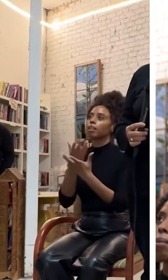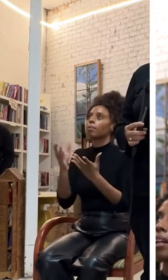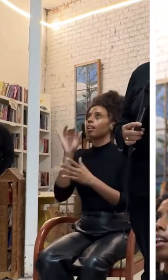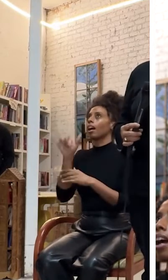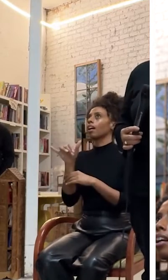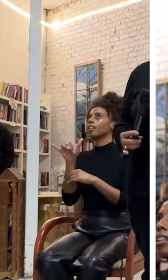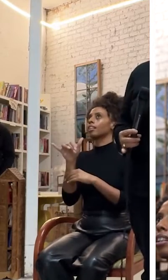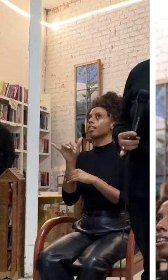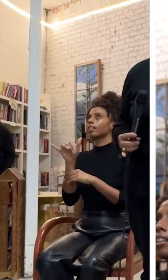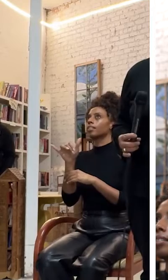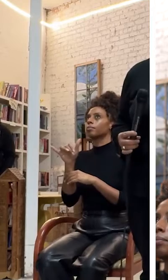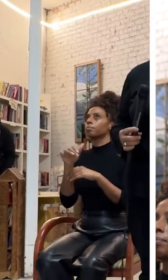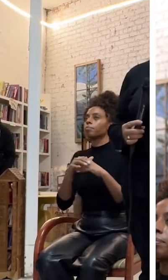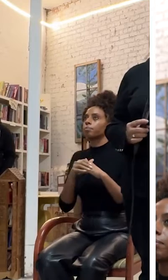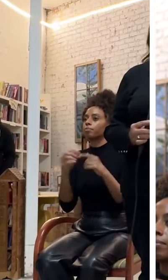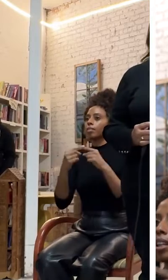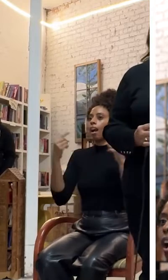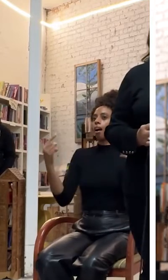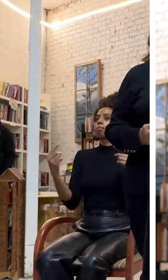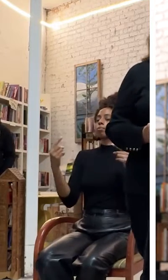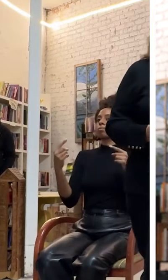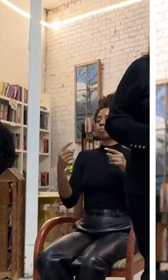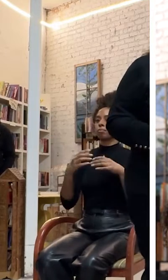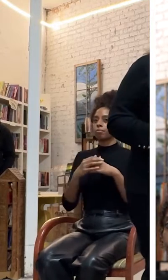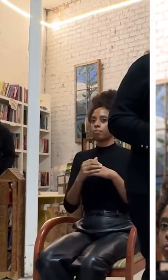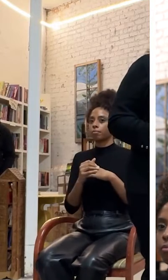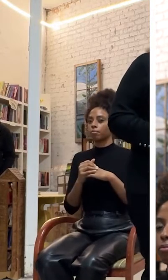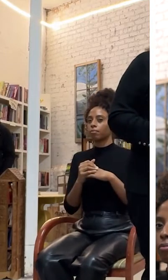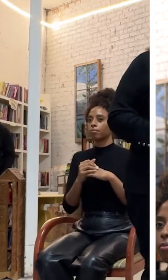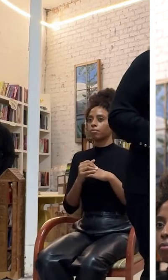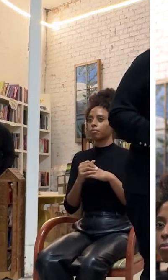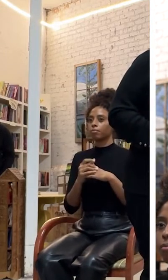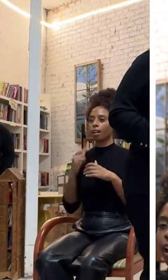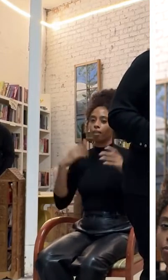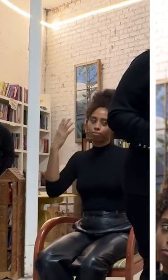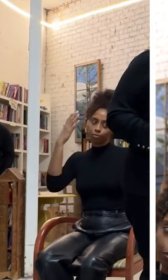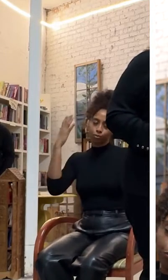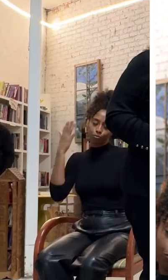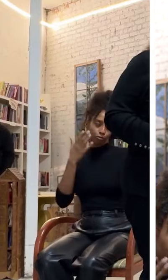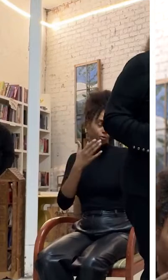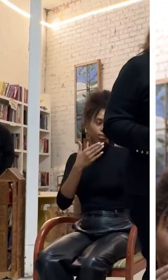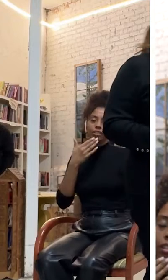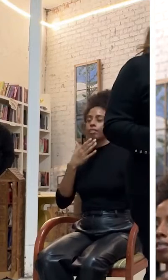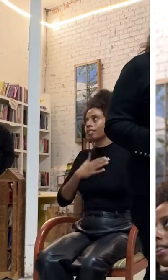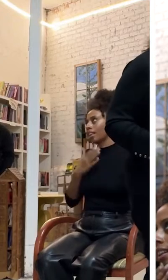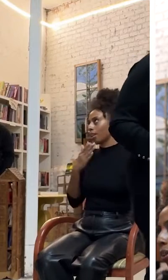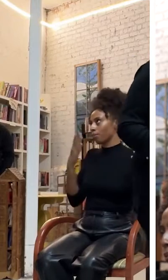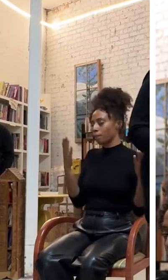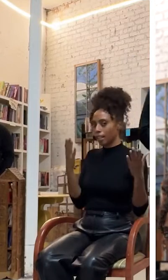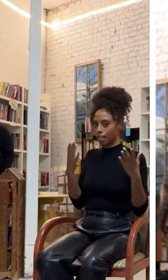something subversive. And I just praise you. Of